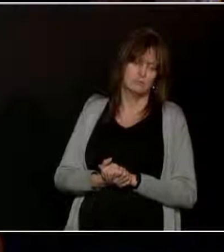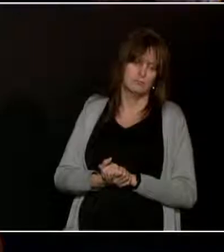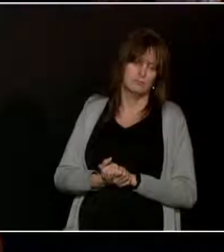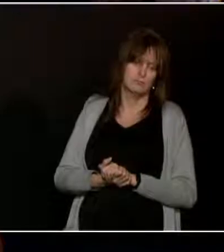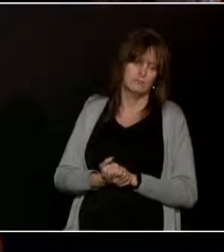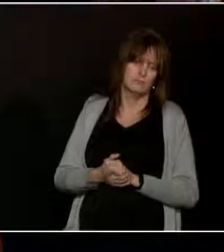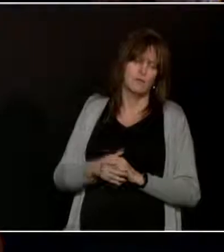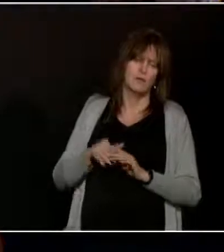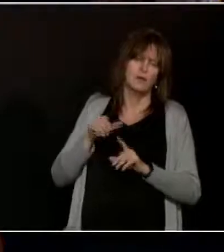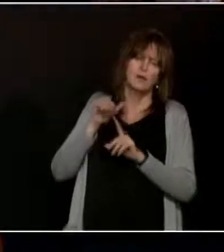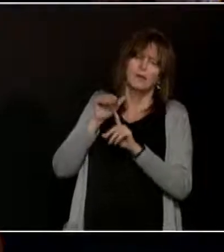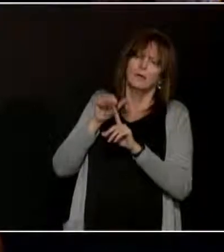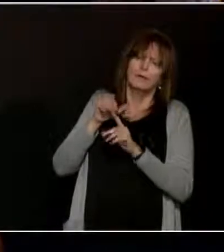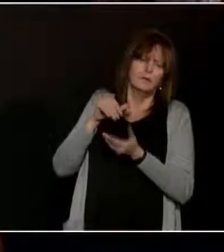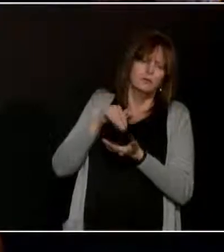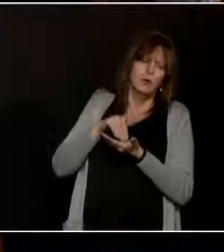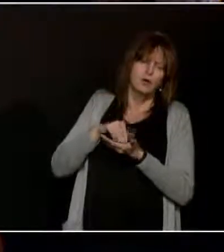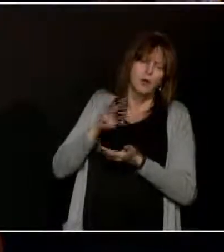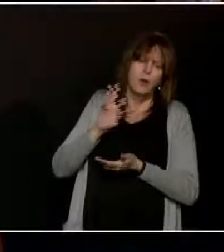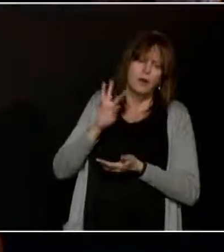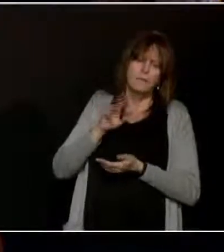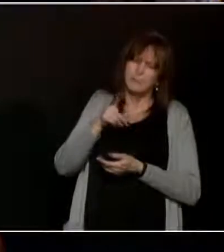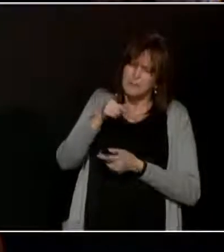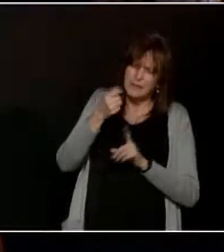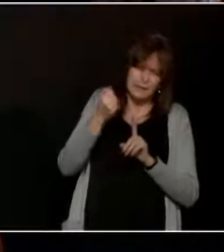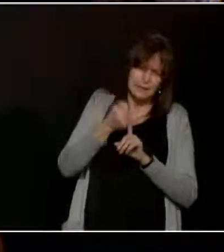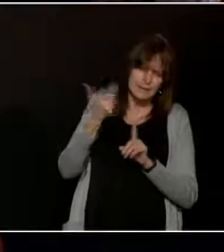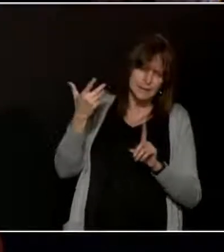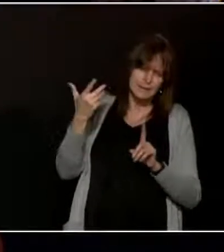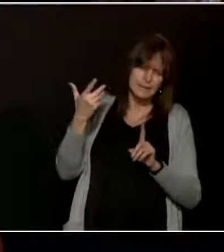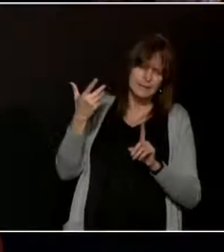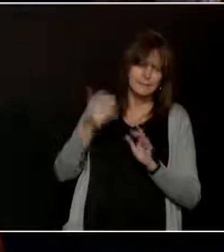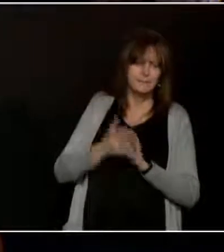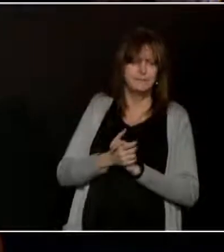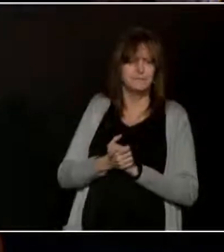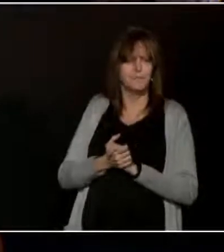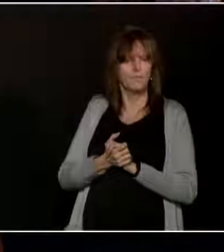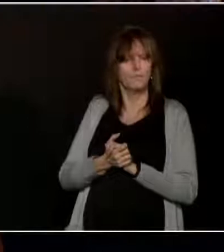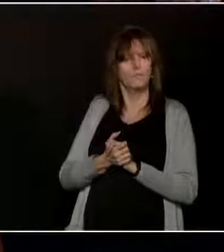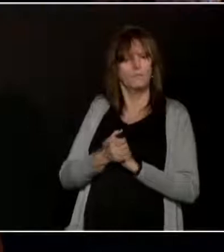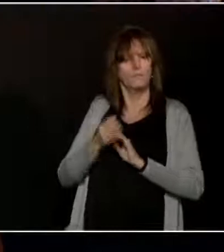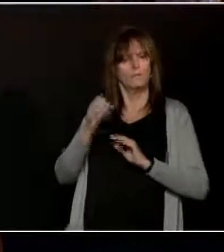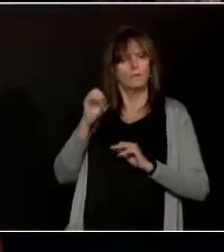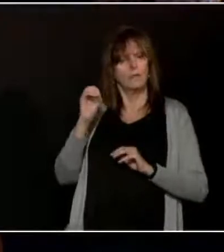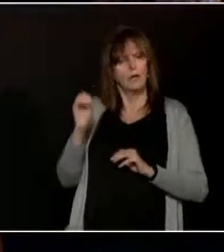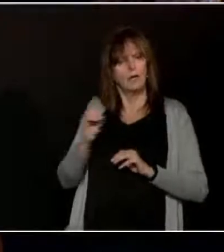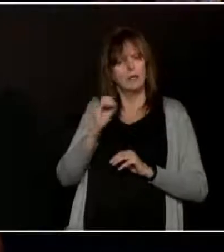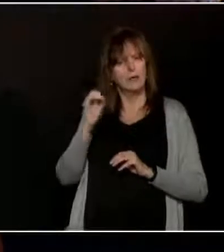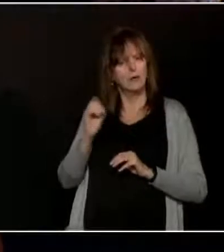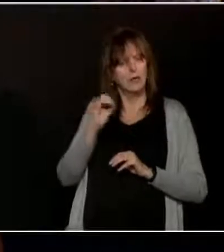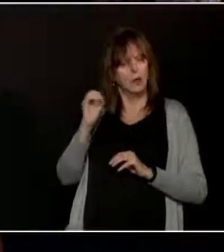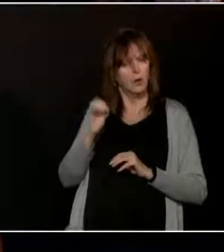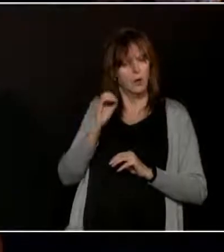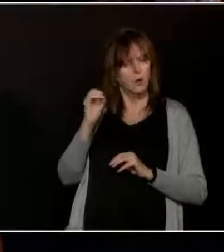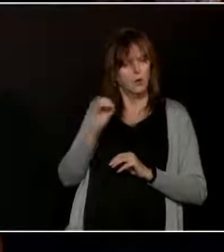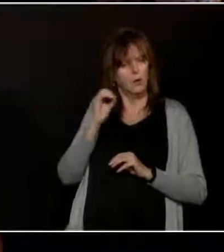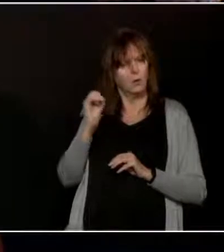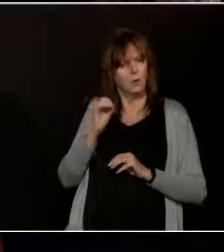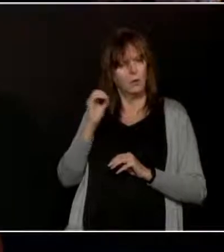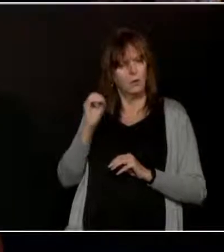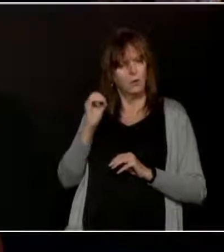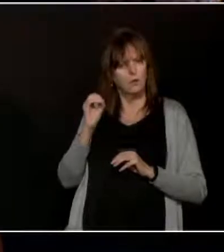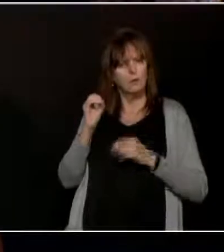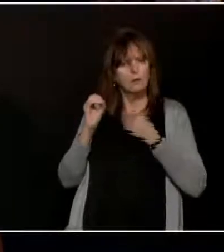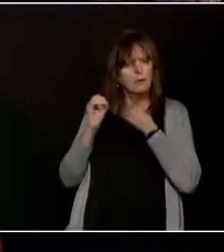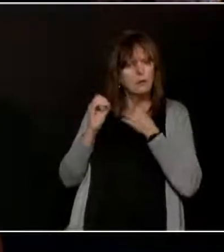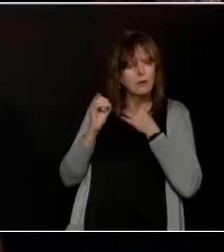to any sense of where Ontario would be right now were it not for the variants of concern. I mean, is